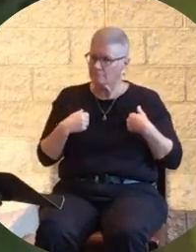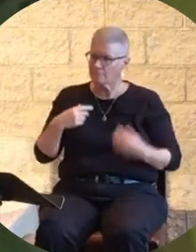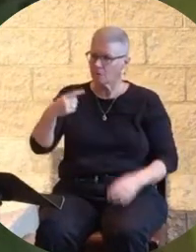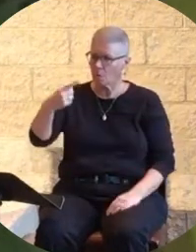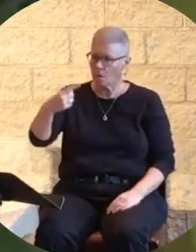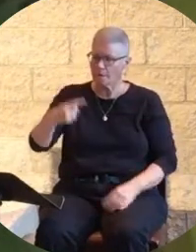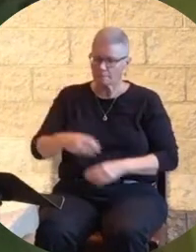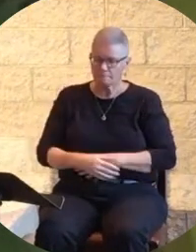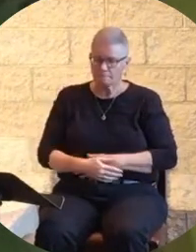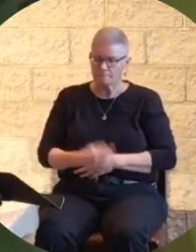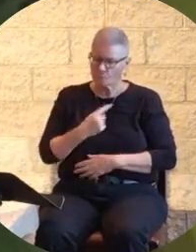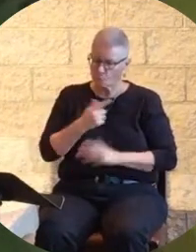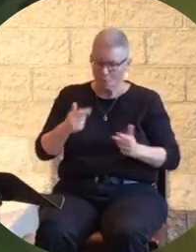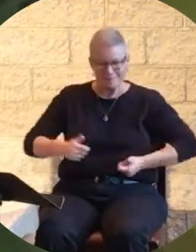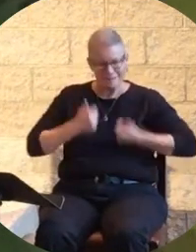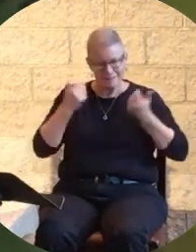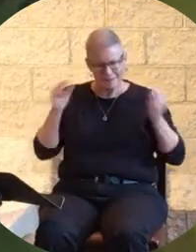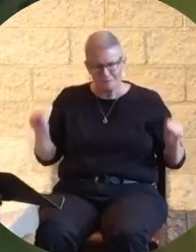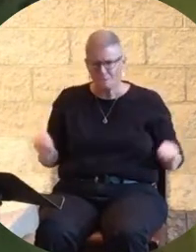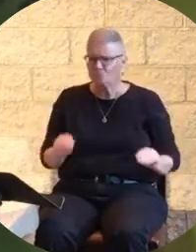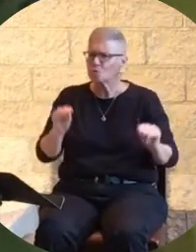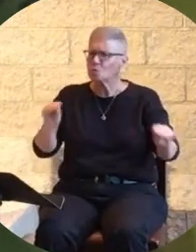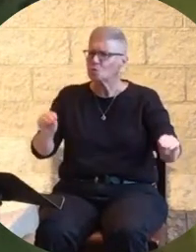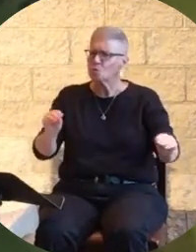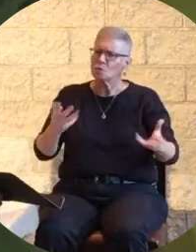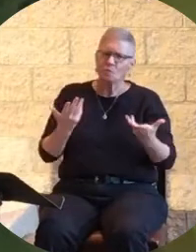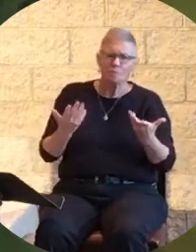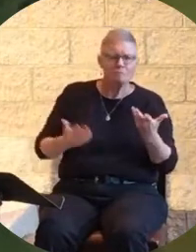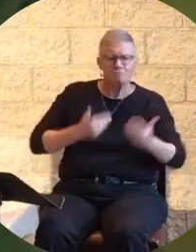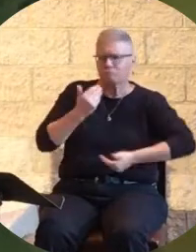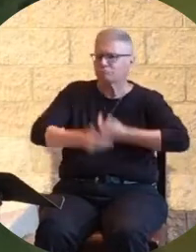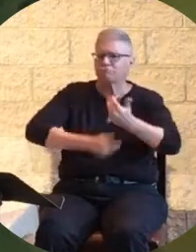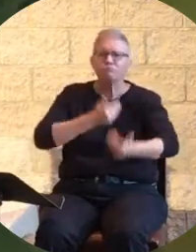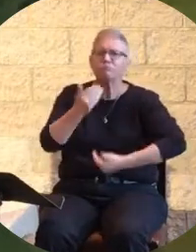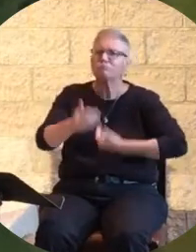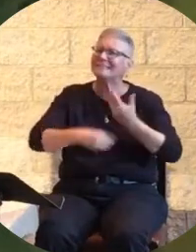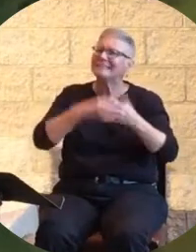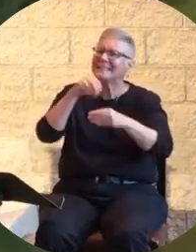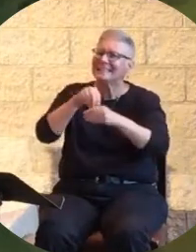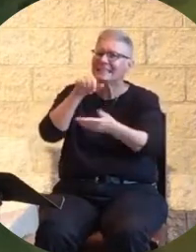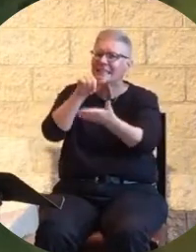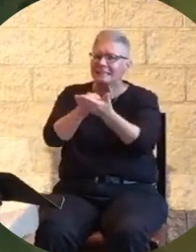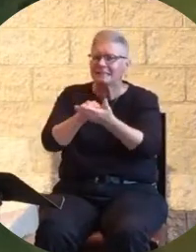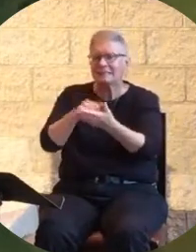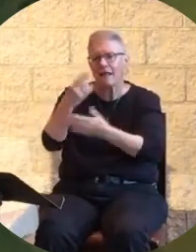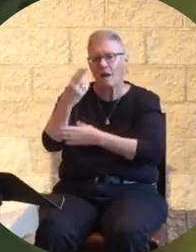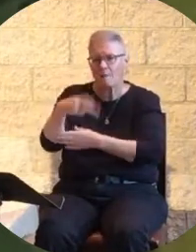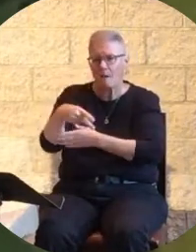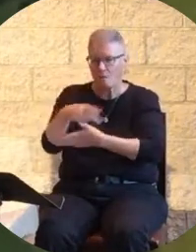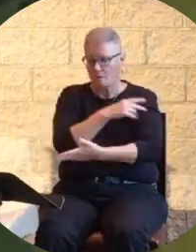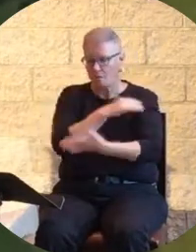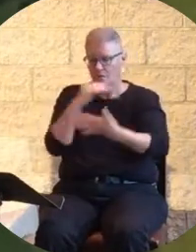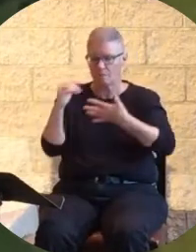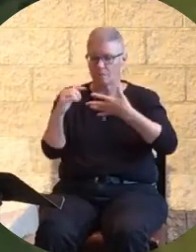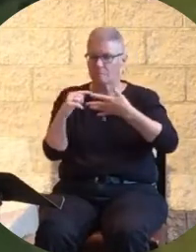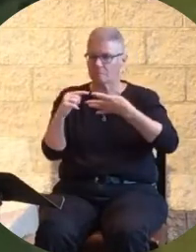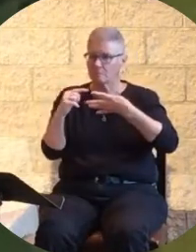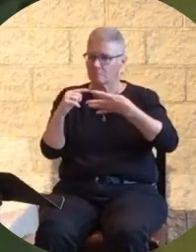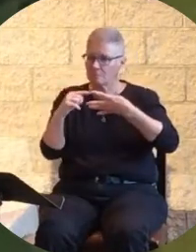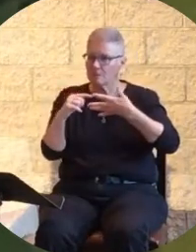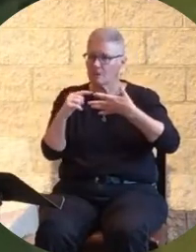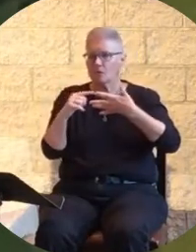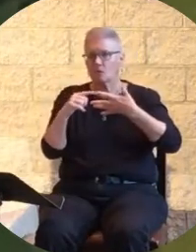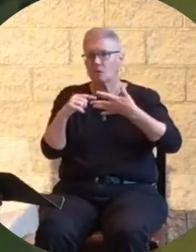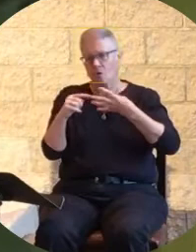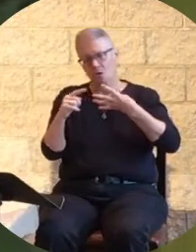we live and move and have our being in that higher power. Number two says we live and move and have our being